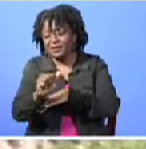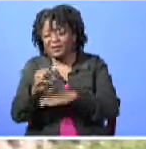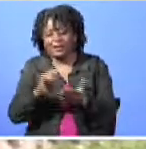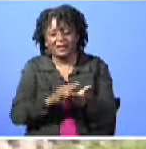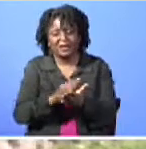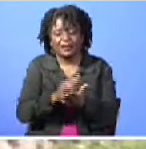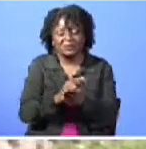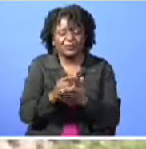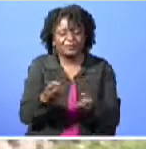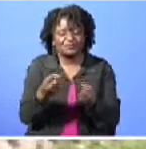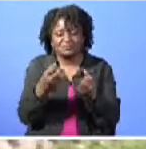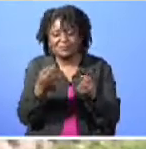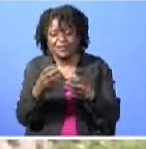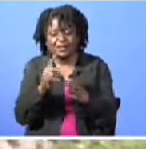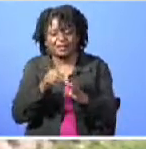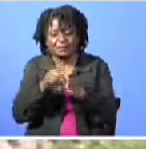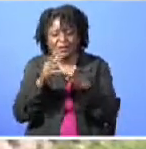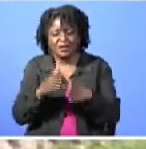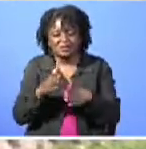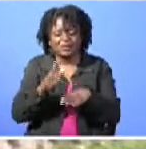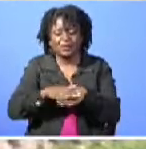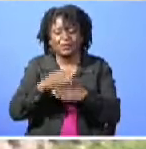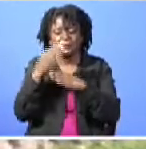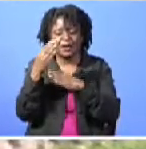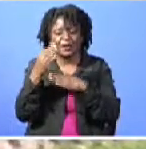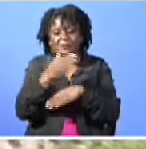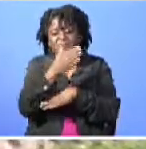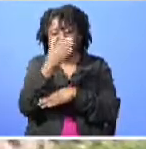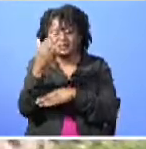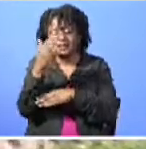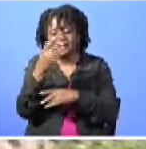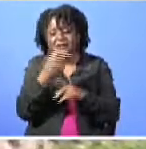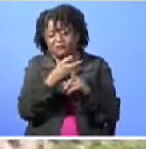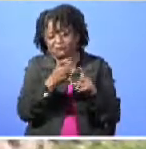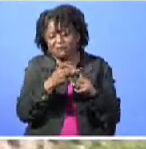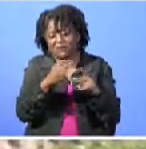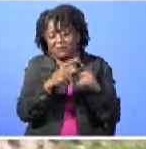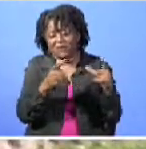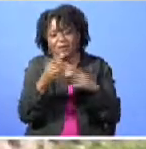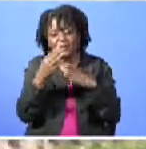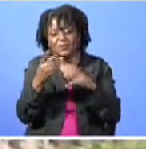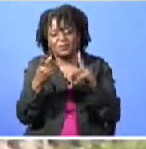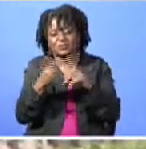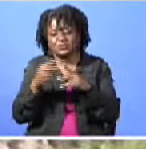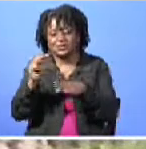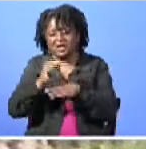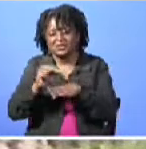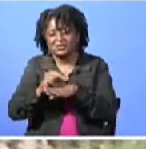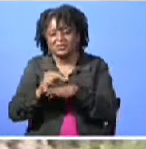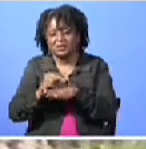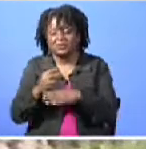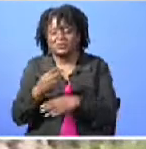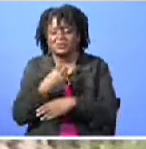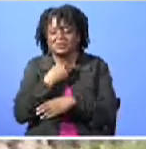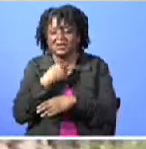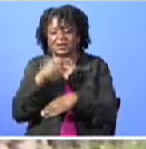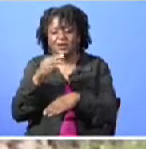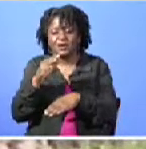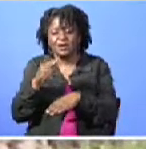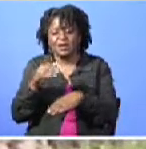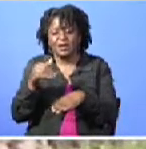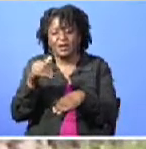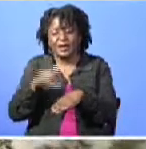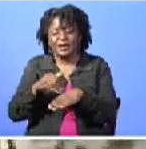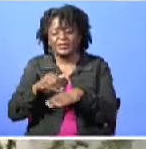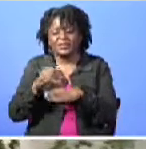aboard a Bahamas Air flight that departed from Grand Bahama into Nassau were stranded on the tarmac for roughly an hour before they